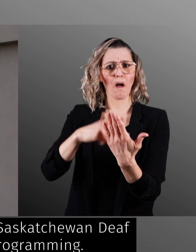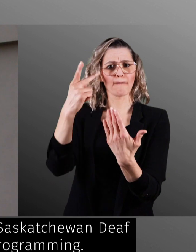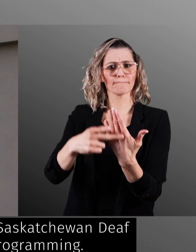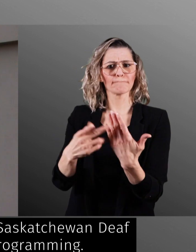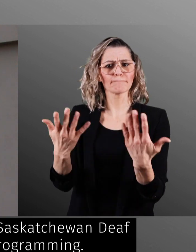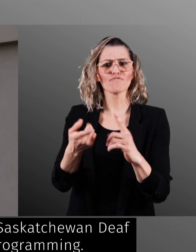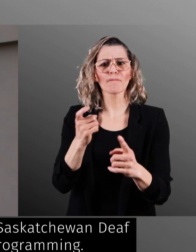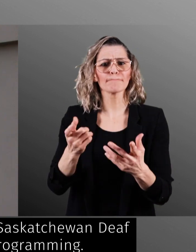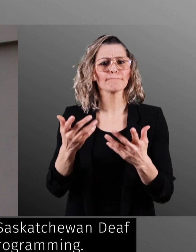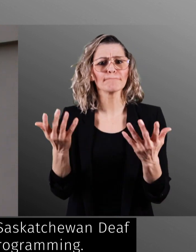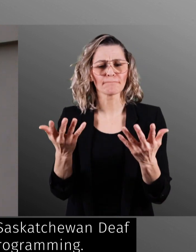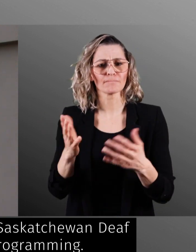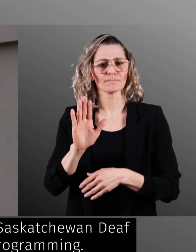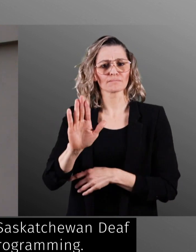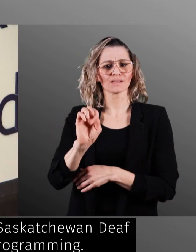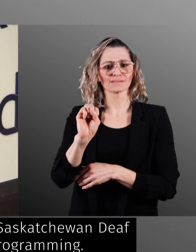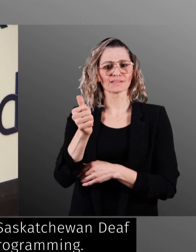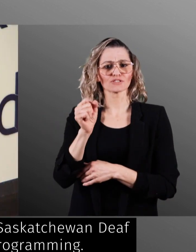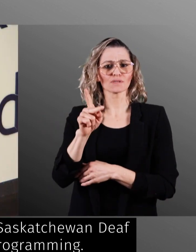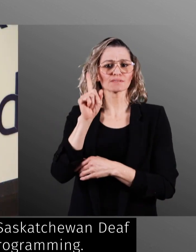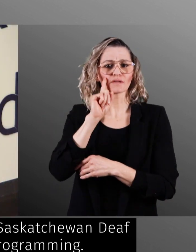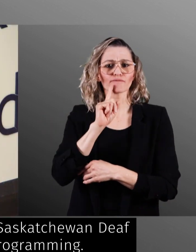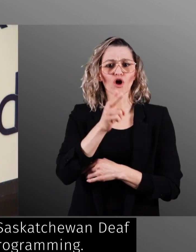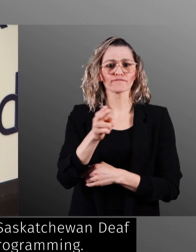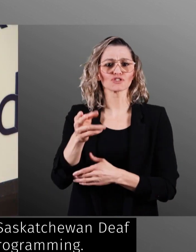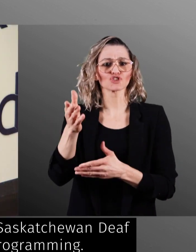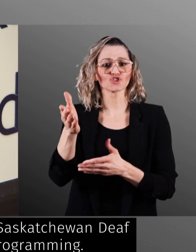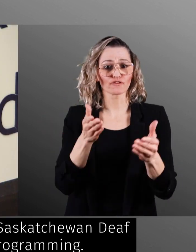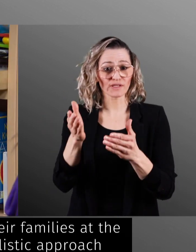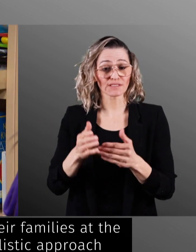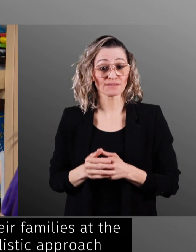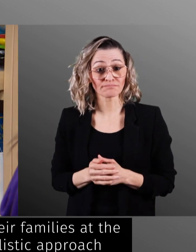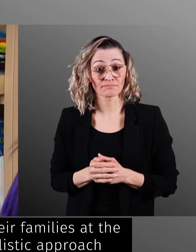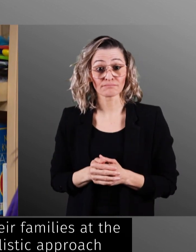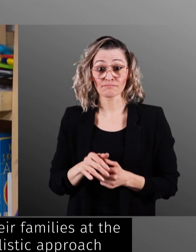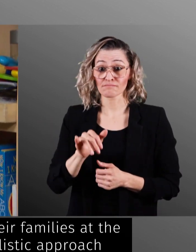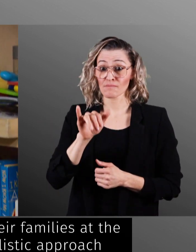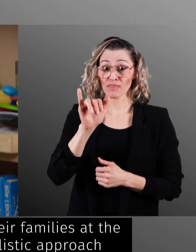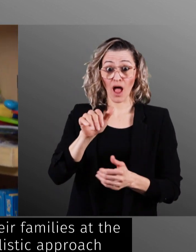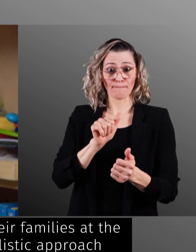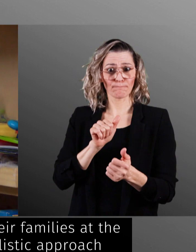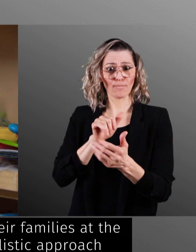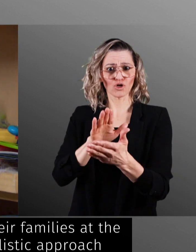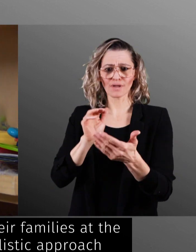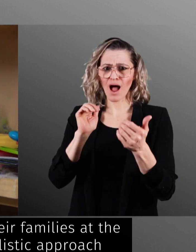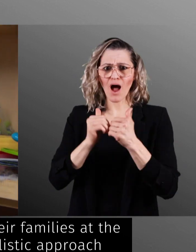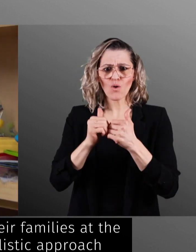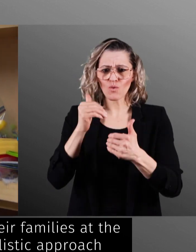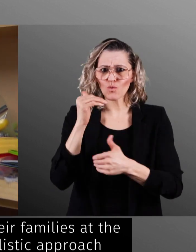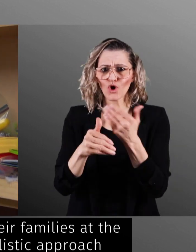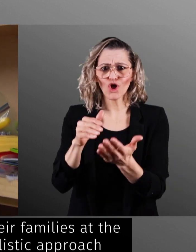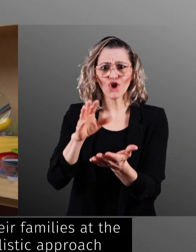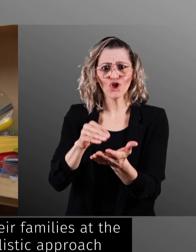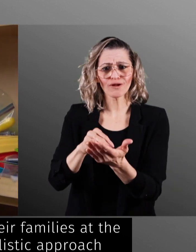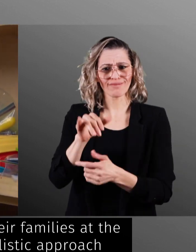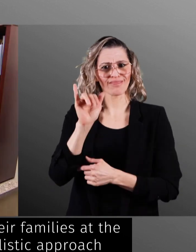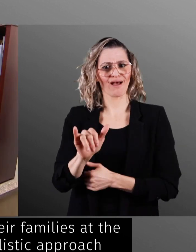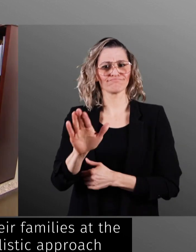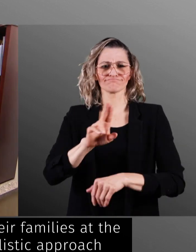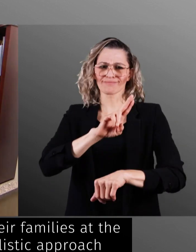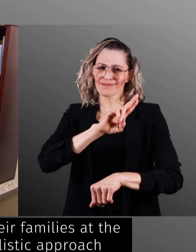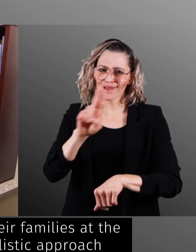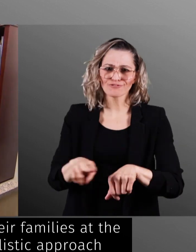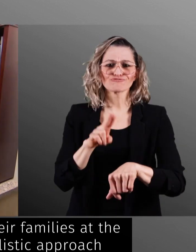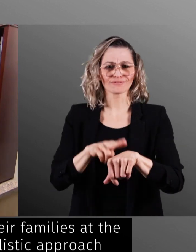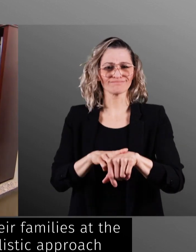being run under the Saskatchewan Deaf and Hard of Hearing Services programming. Robin Holmes works with the kids and their families at the organization.